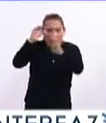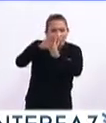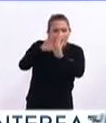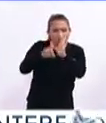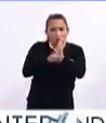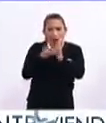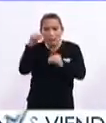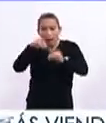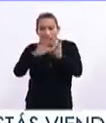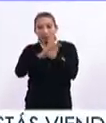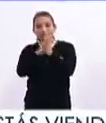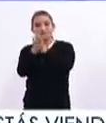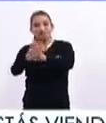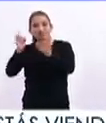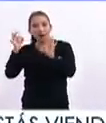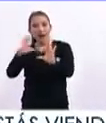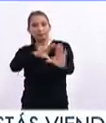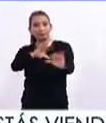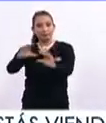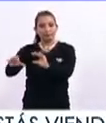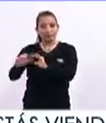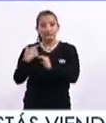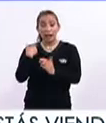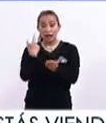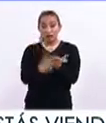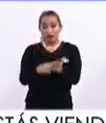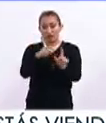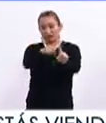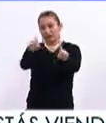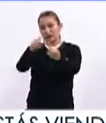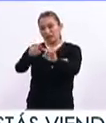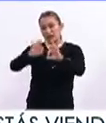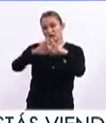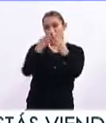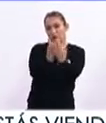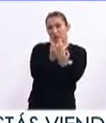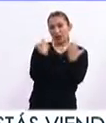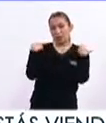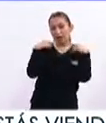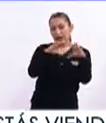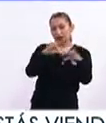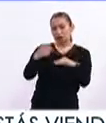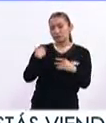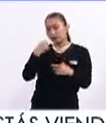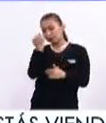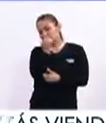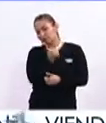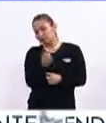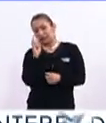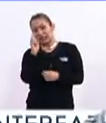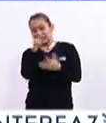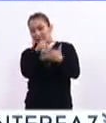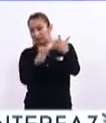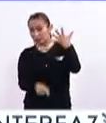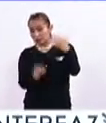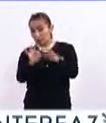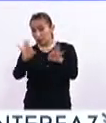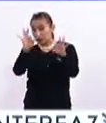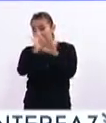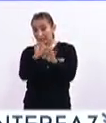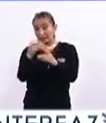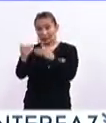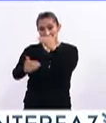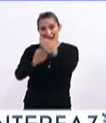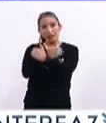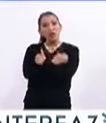metodologías necesarias para su adecuada impartición. Dentro de las diversas opciones de docencia, los expertos destacan 5 que han marcado una